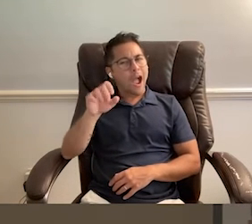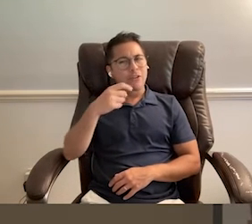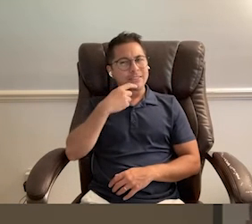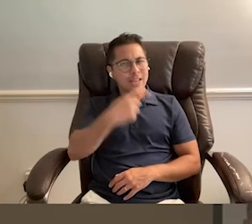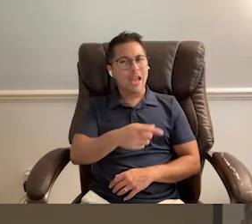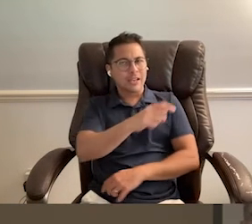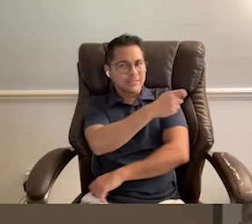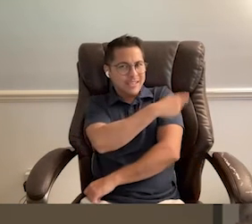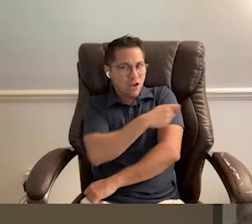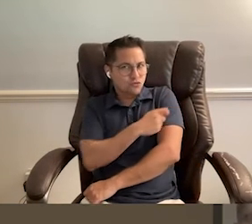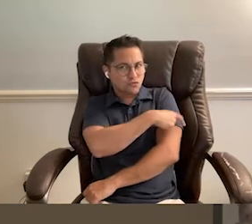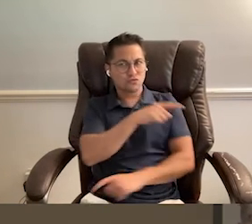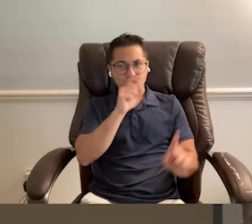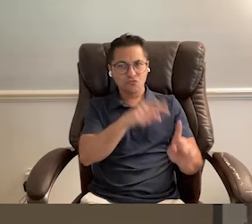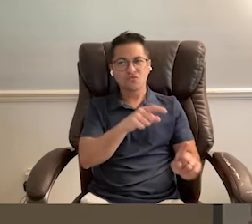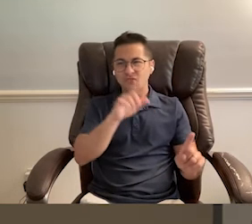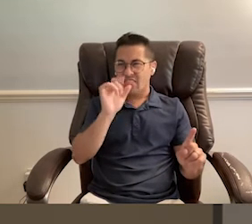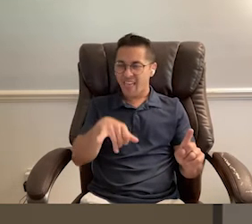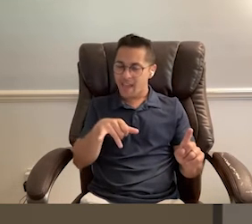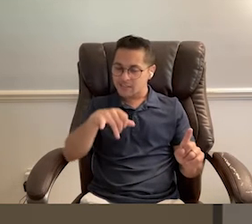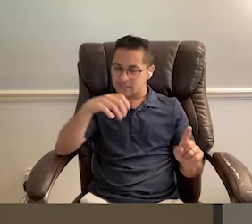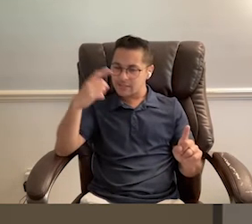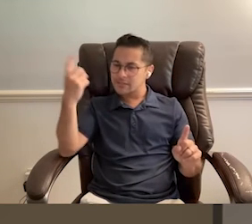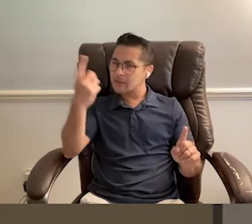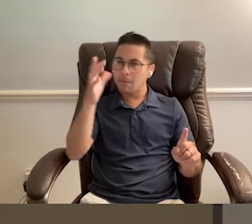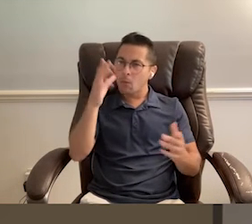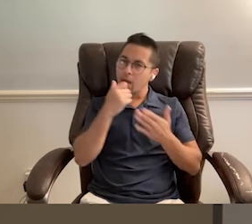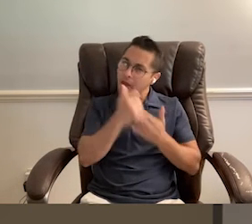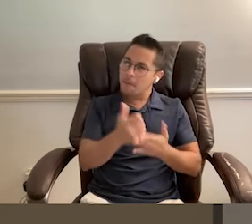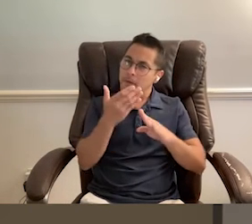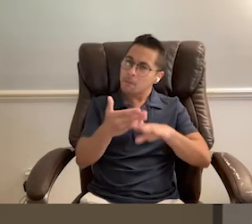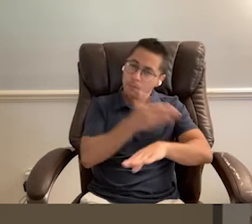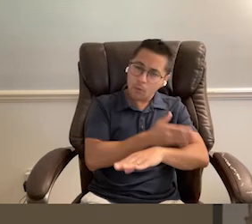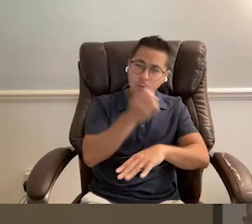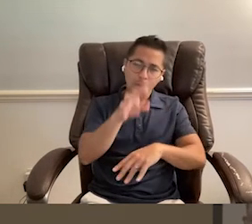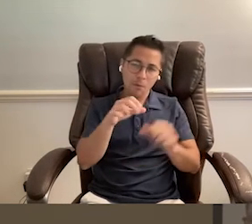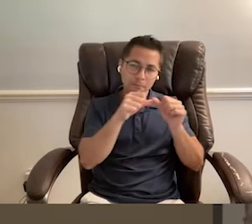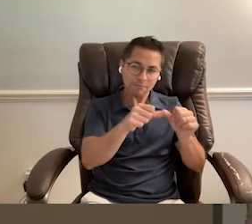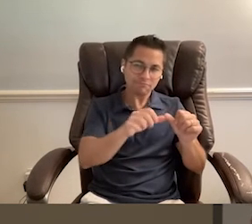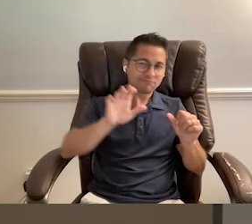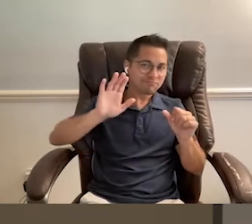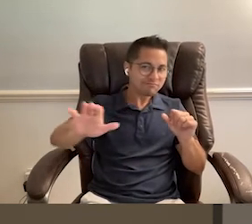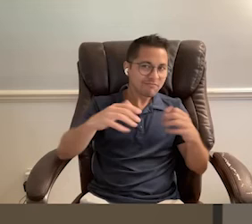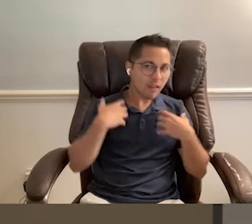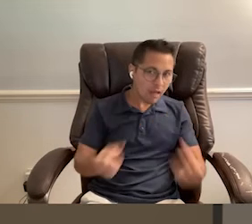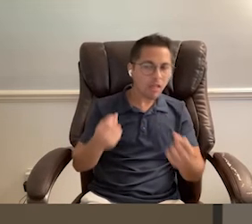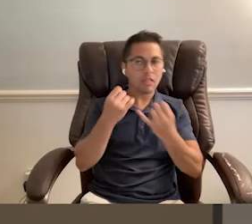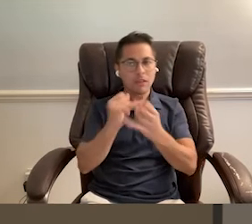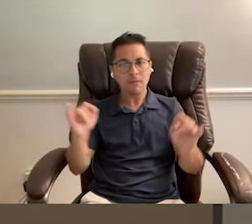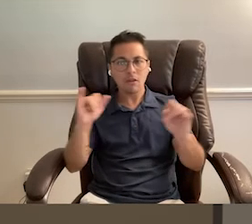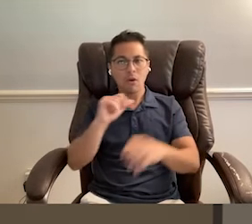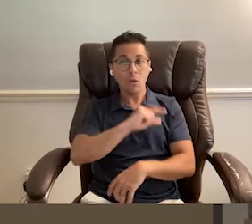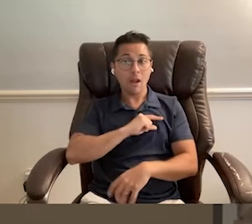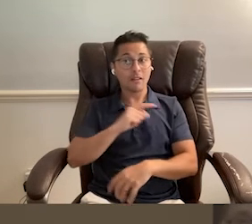being something that's going to help improve or maintain their health, independence, or quality of life? I can see it could